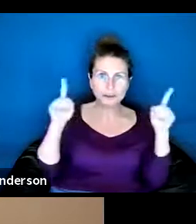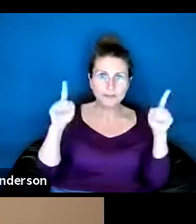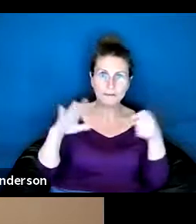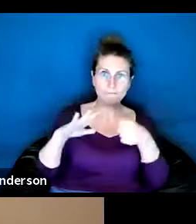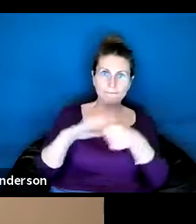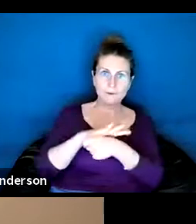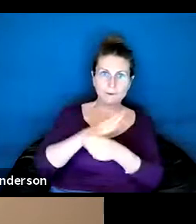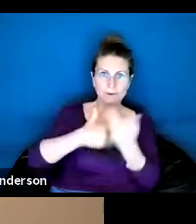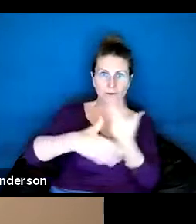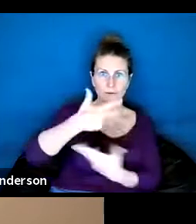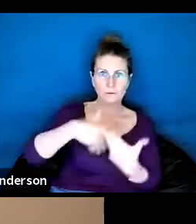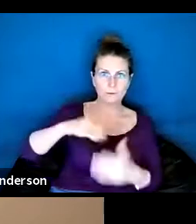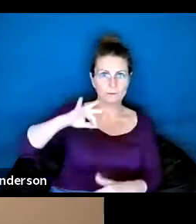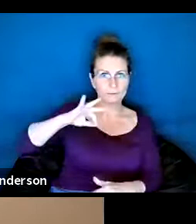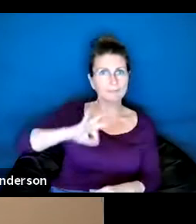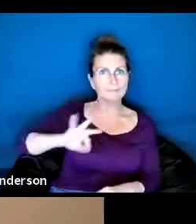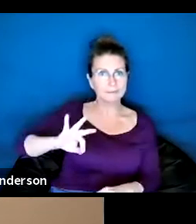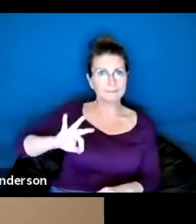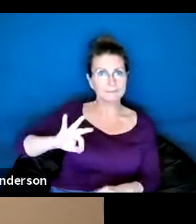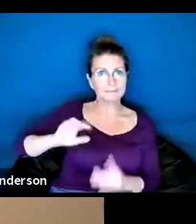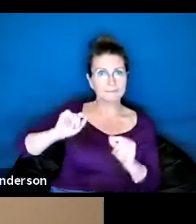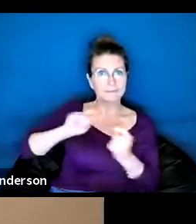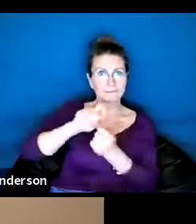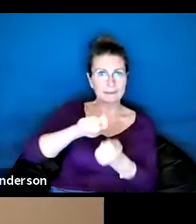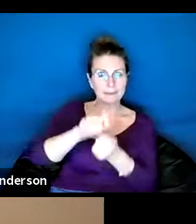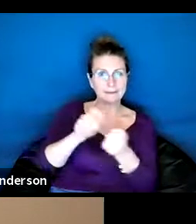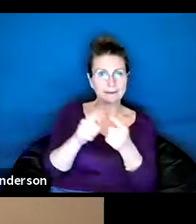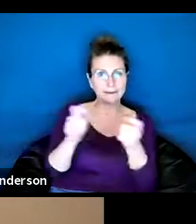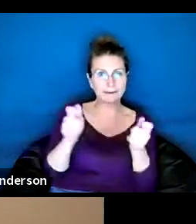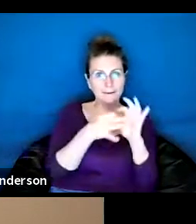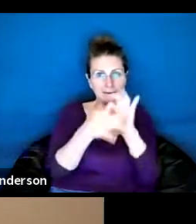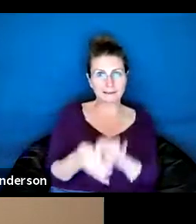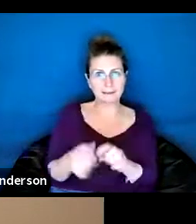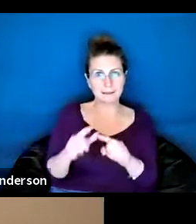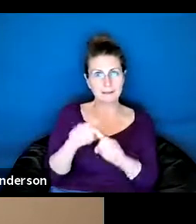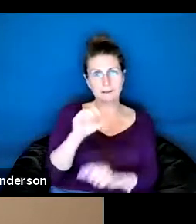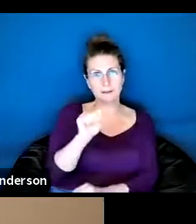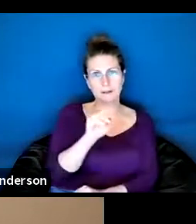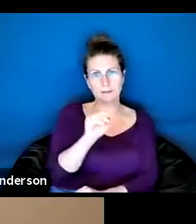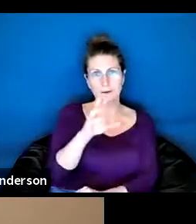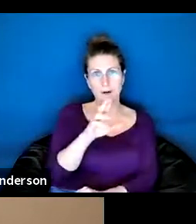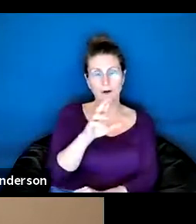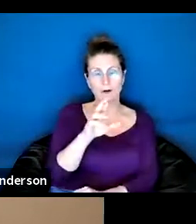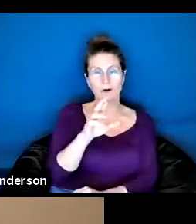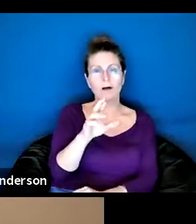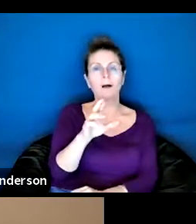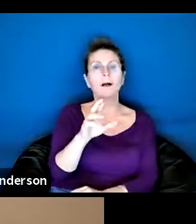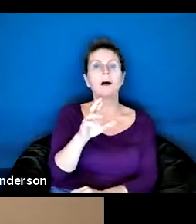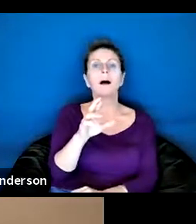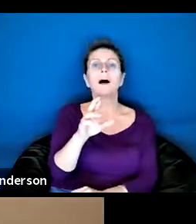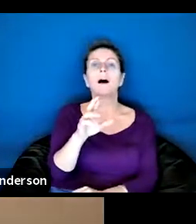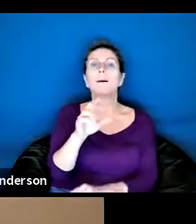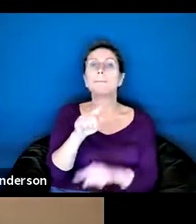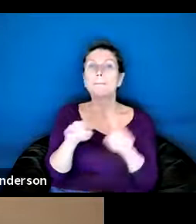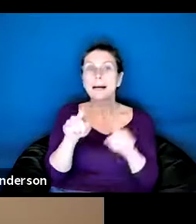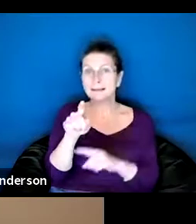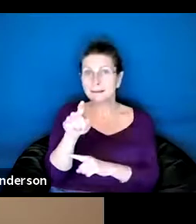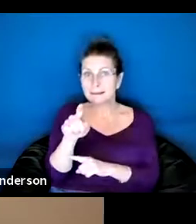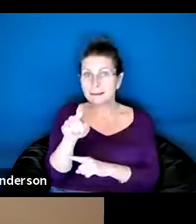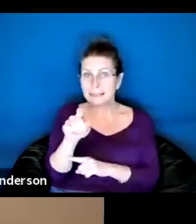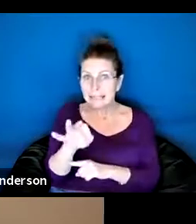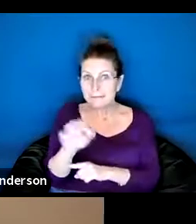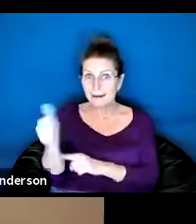benefit of doing certain actions on antimicrobial resistance unless other countries do it at the same time. For